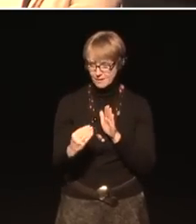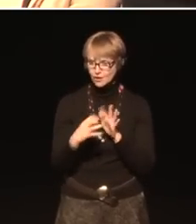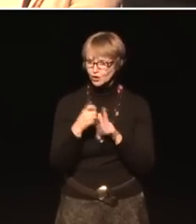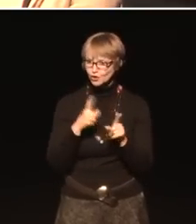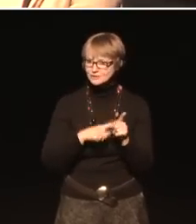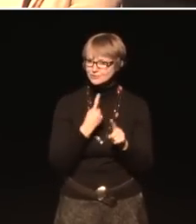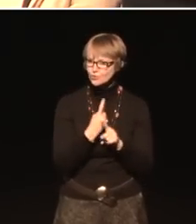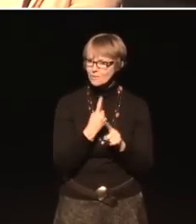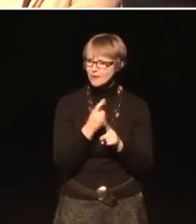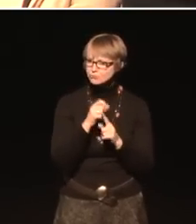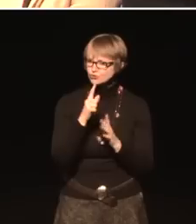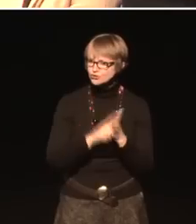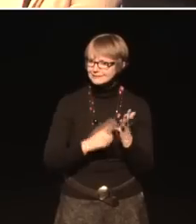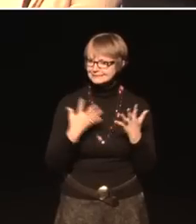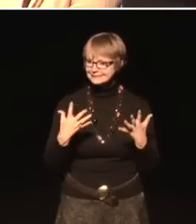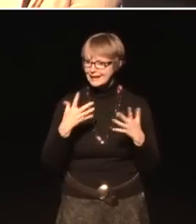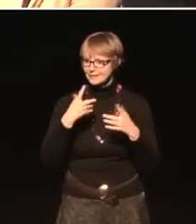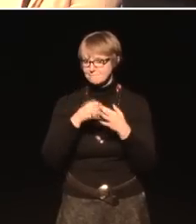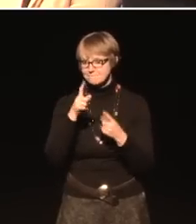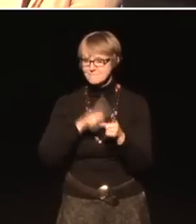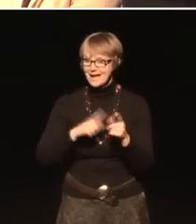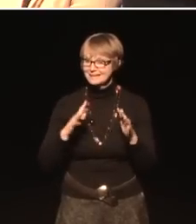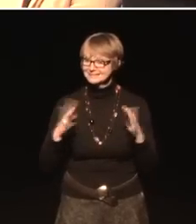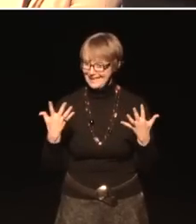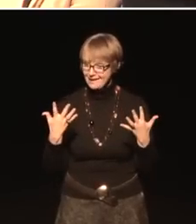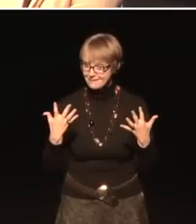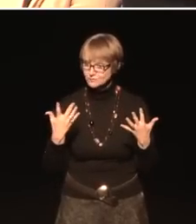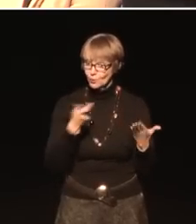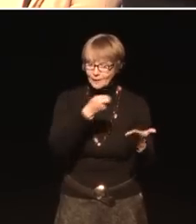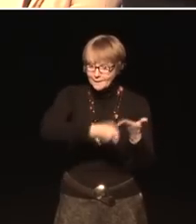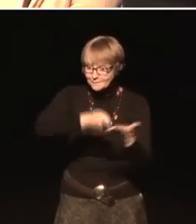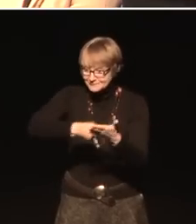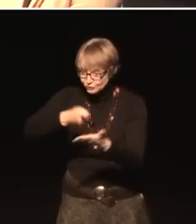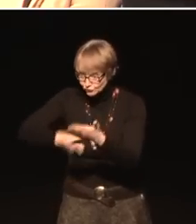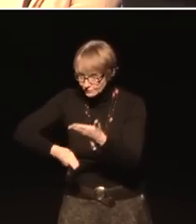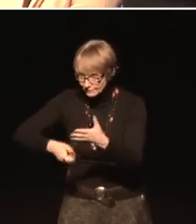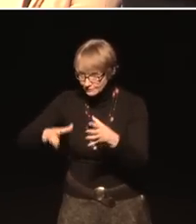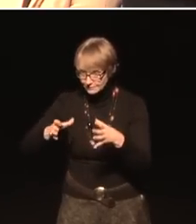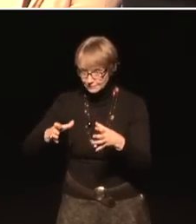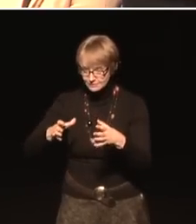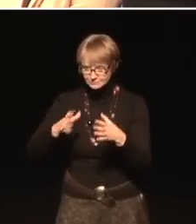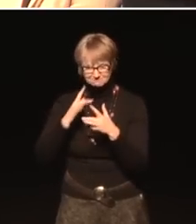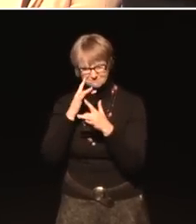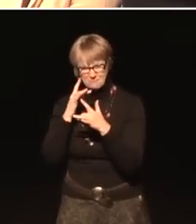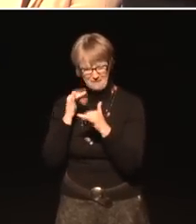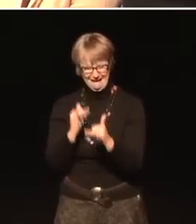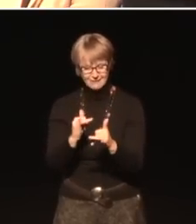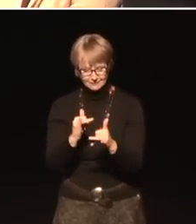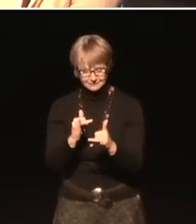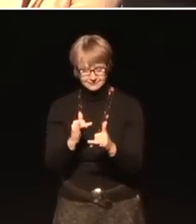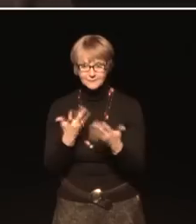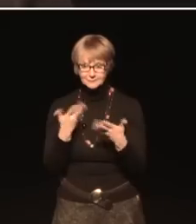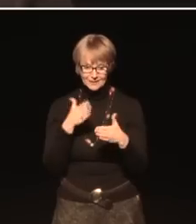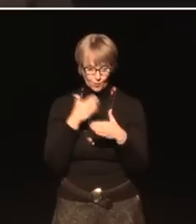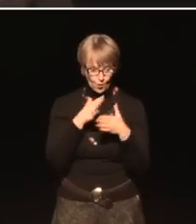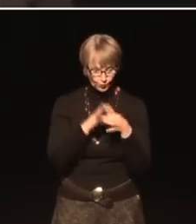which was 10 by 10, which was a project that we did having won one of the commissions for the space pilot. We worked with